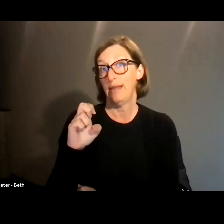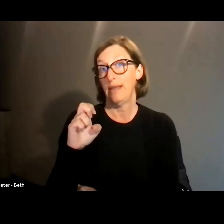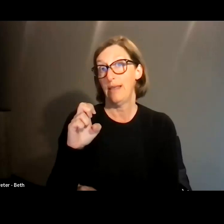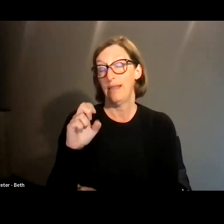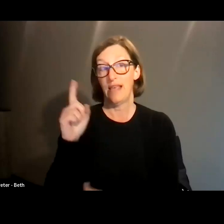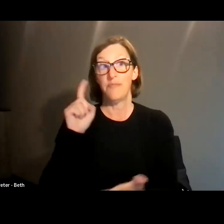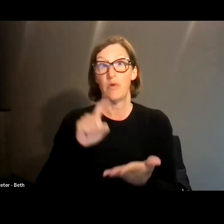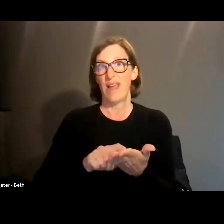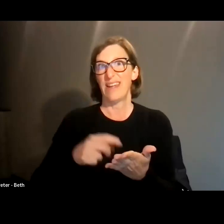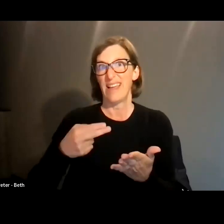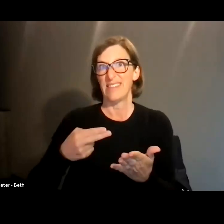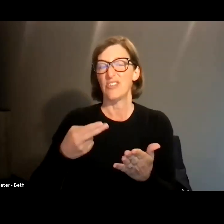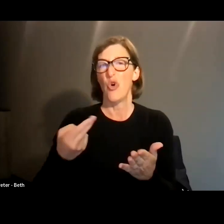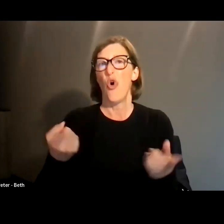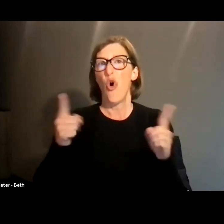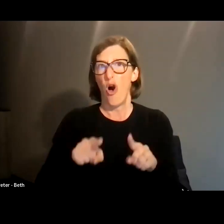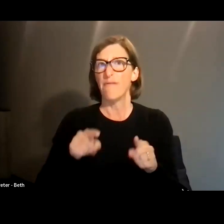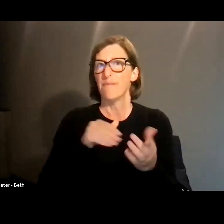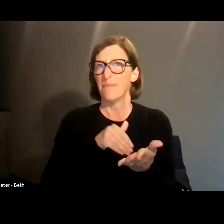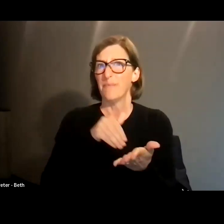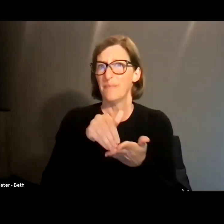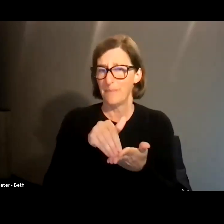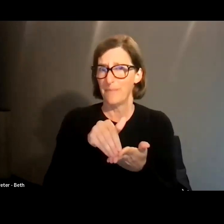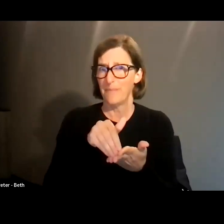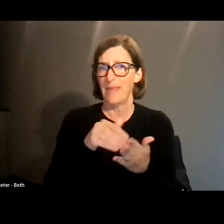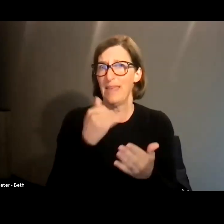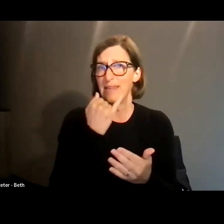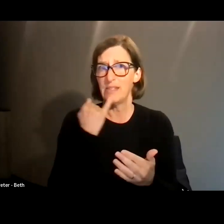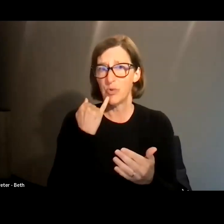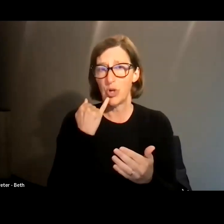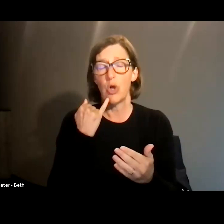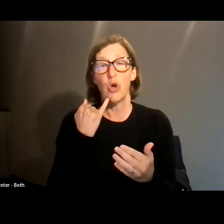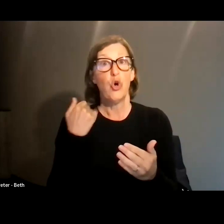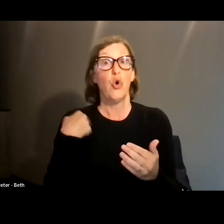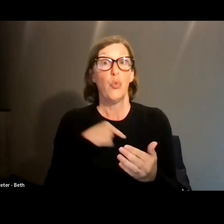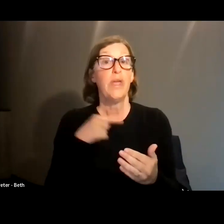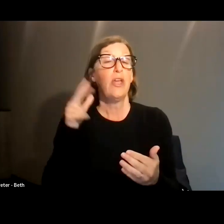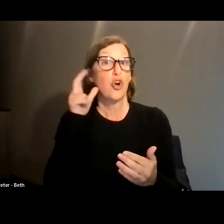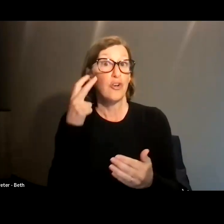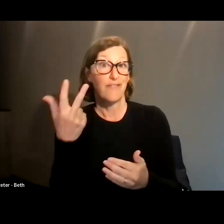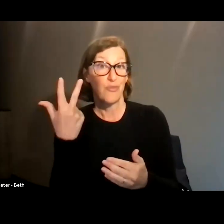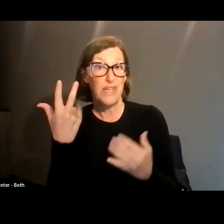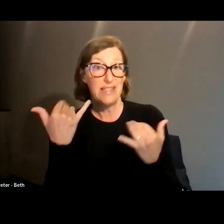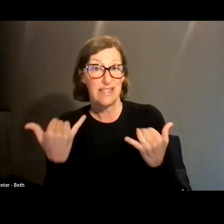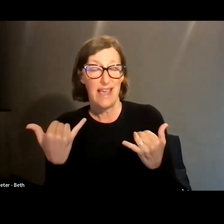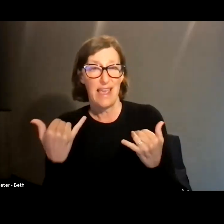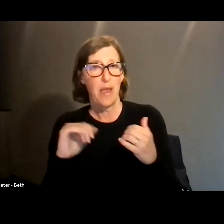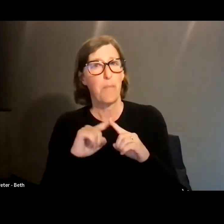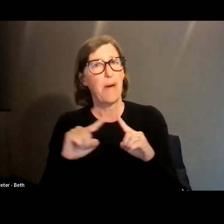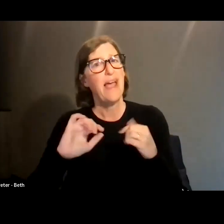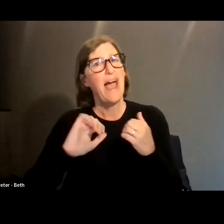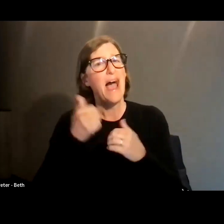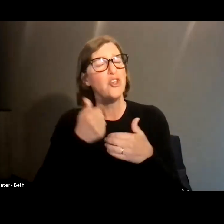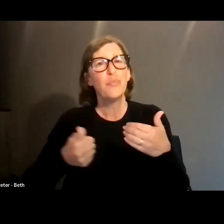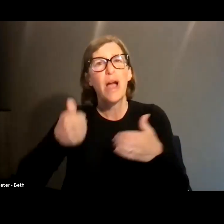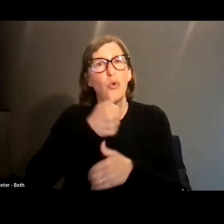having high prevalence, there's more than a few, and we heard about 3 today. How do you prioritize those